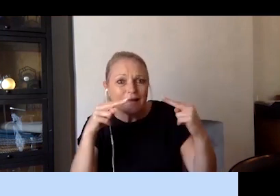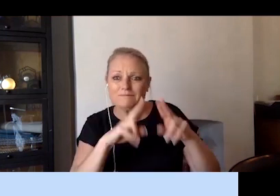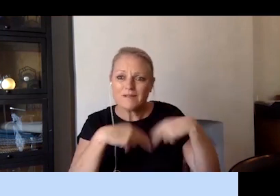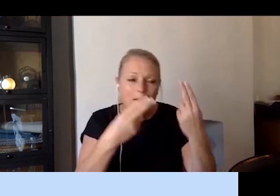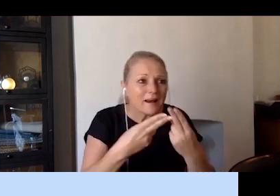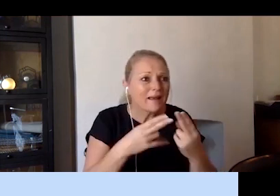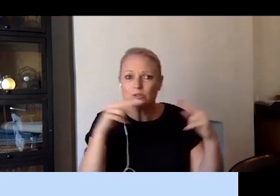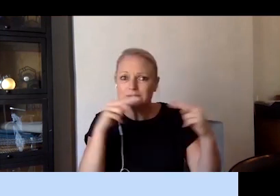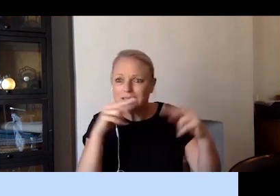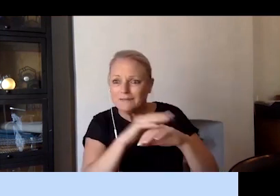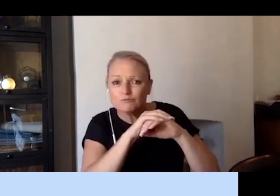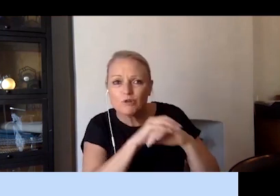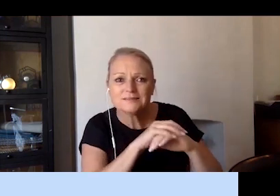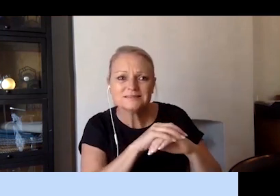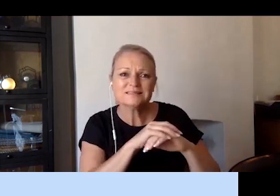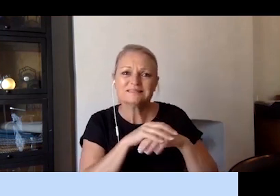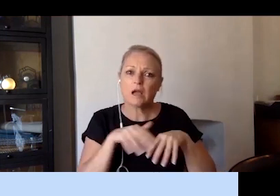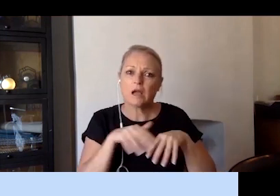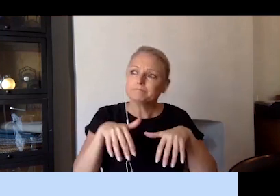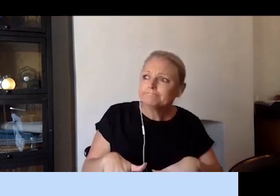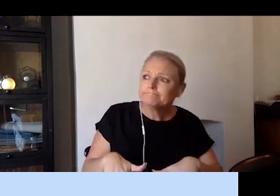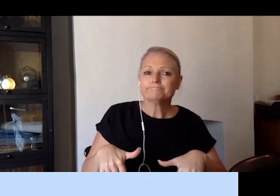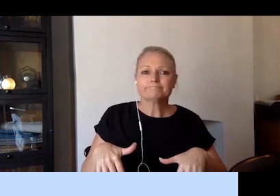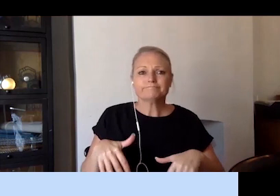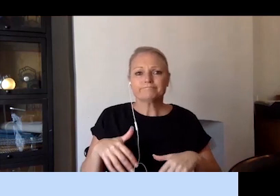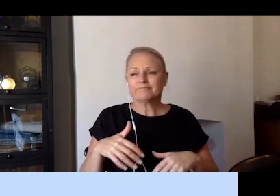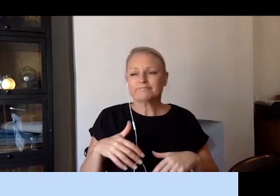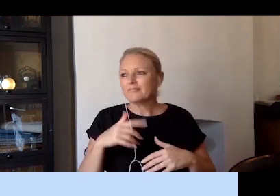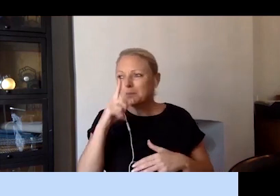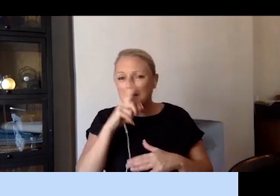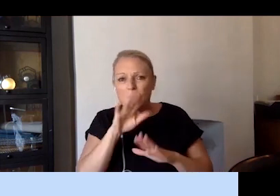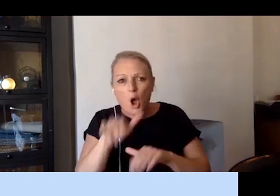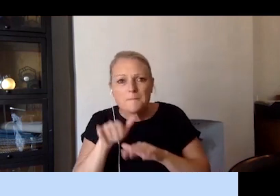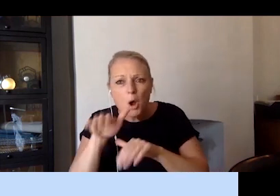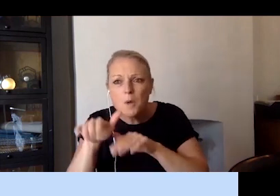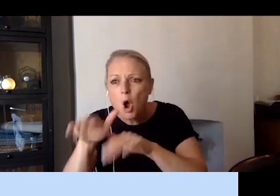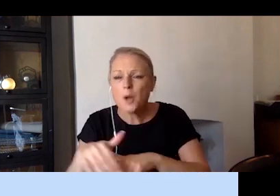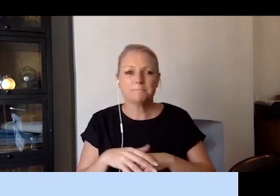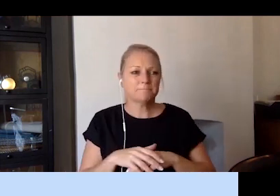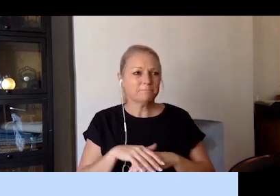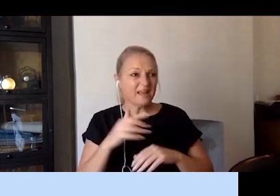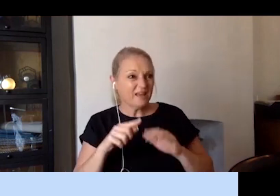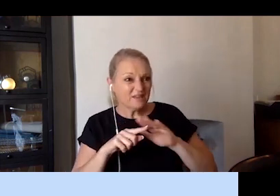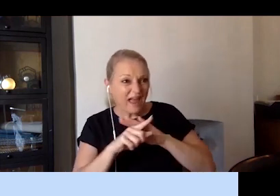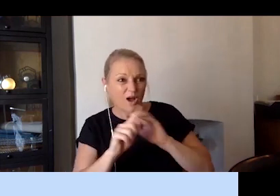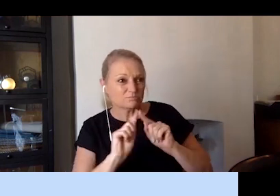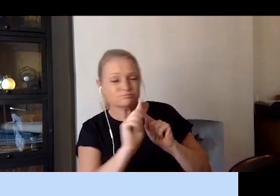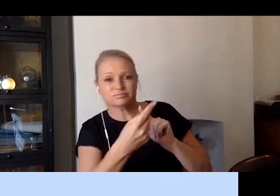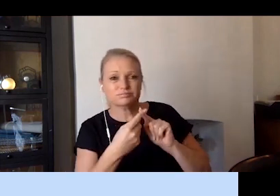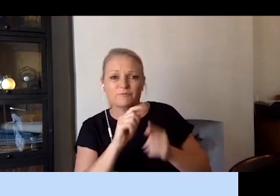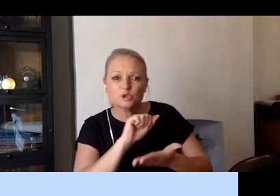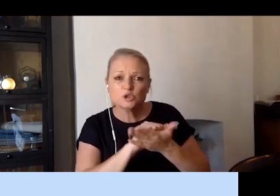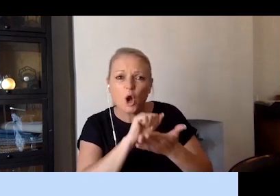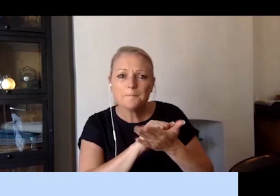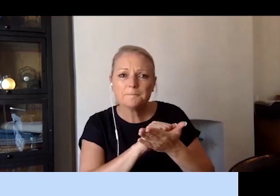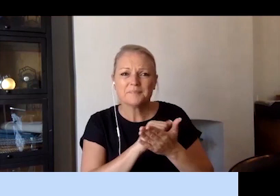isolation, even just that difficulty surrounding simple everyday tasks like going to the shops. And this makes our